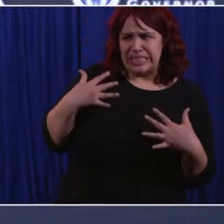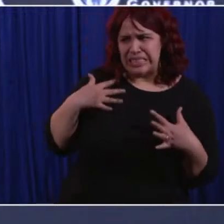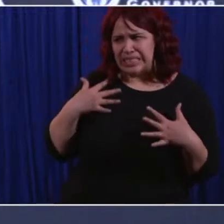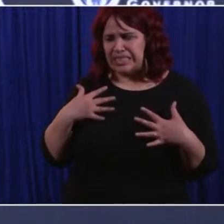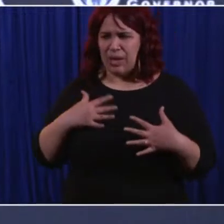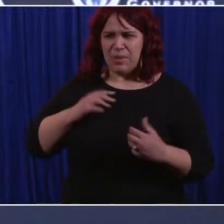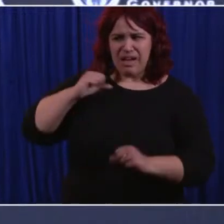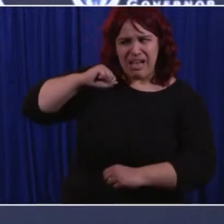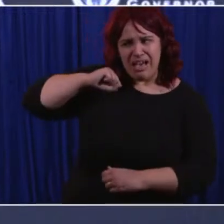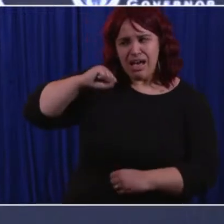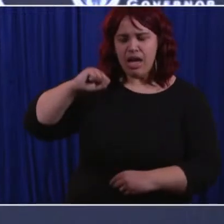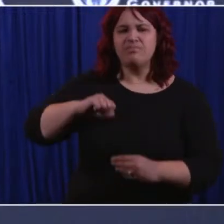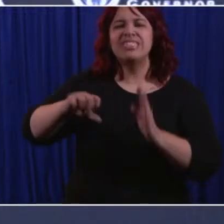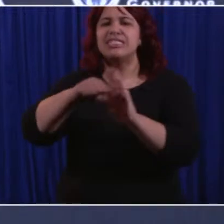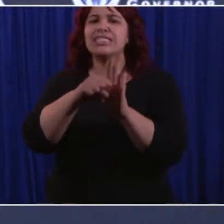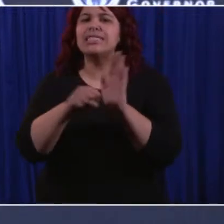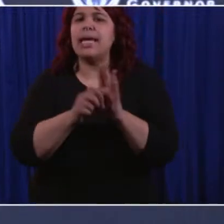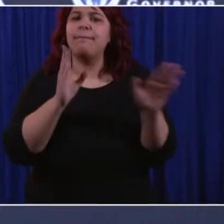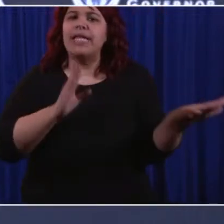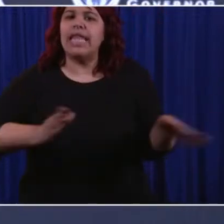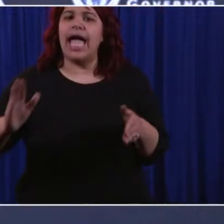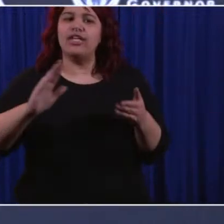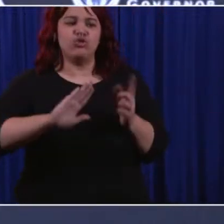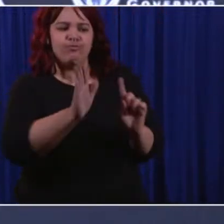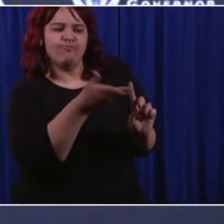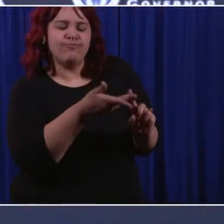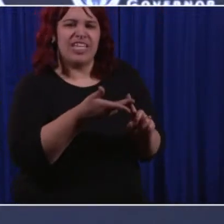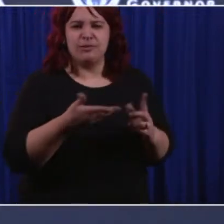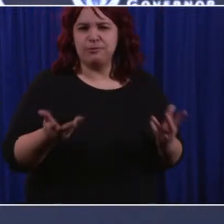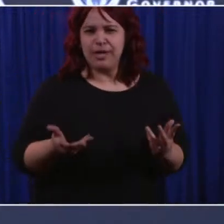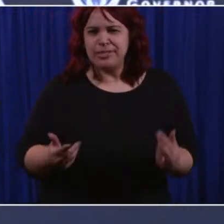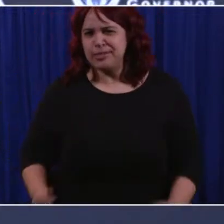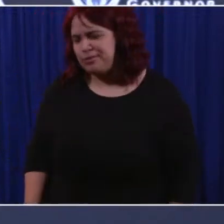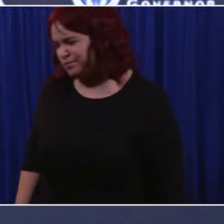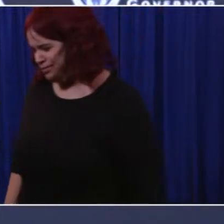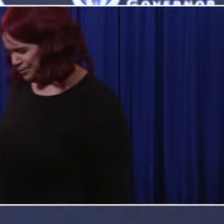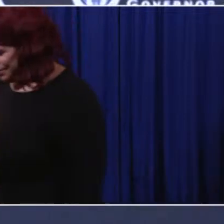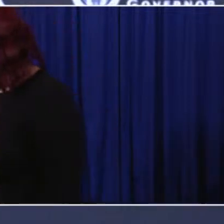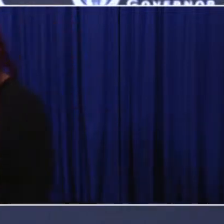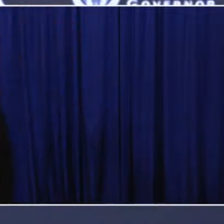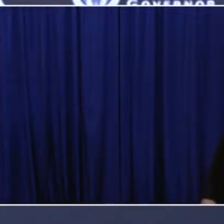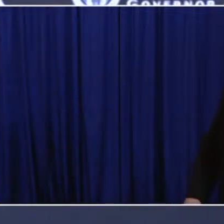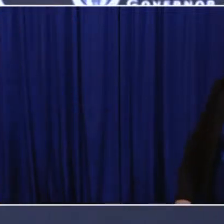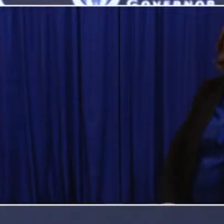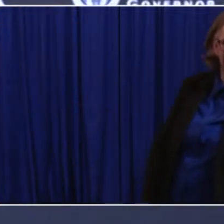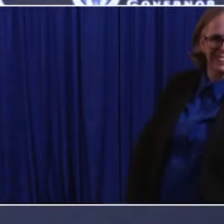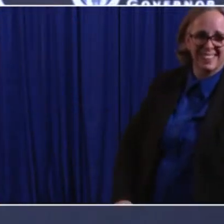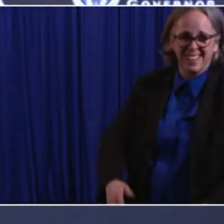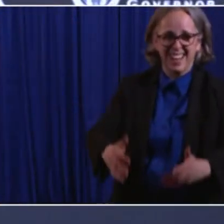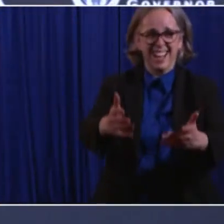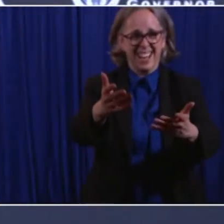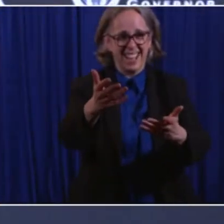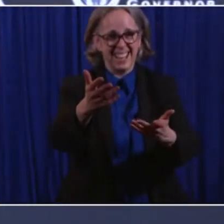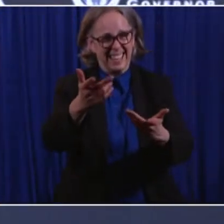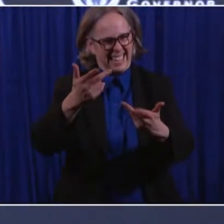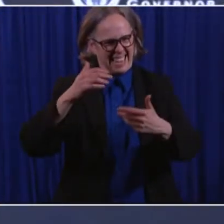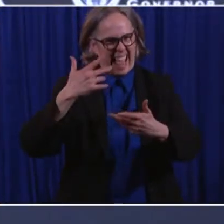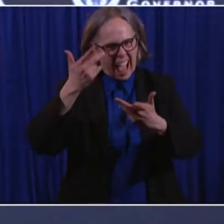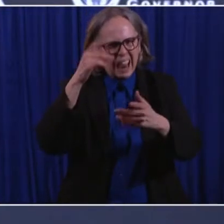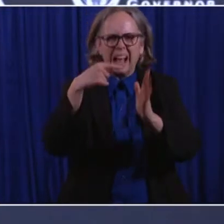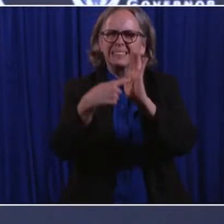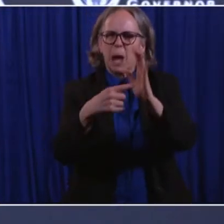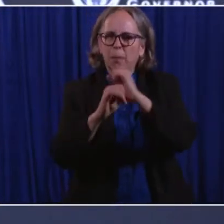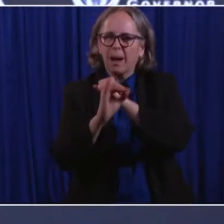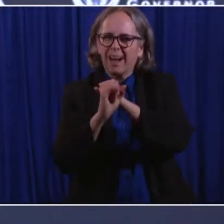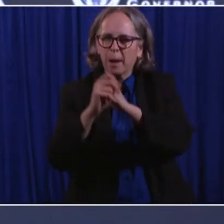from now? Yeah, we were working on an ad right now. The last ad, as you could see